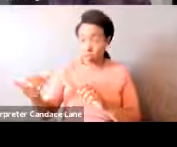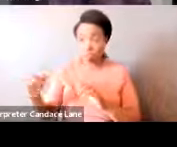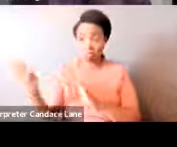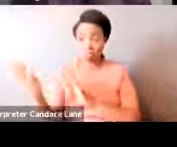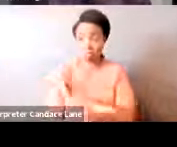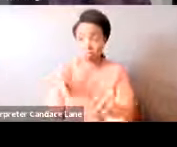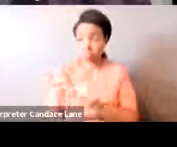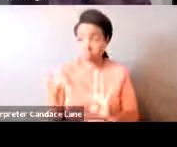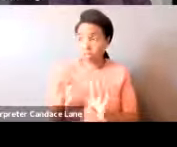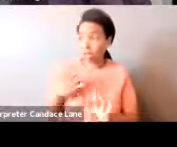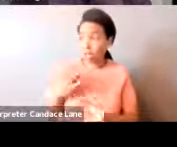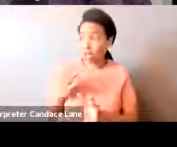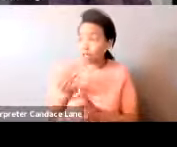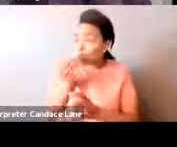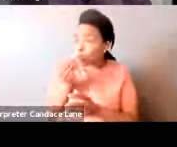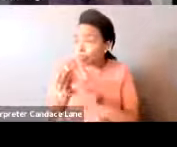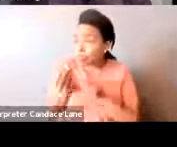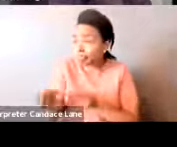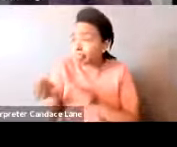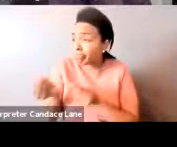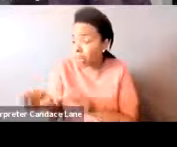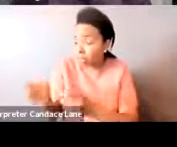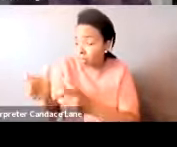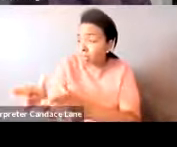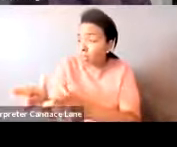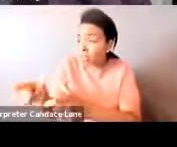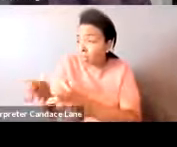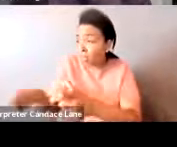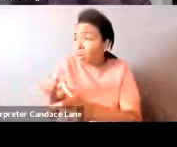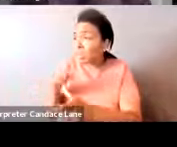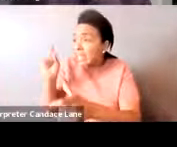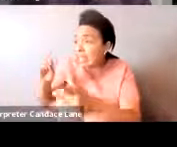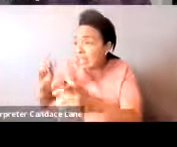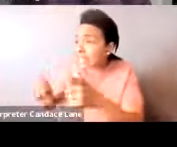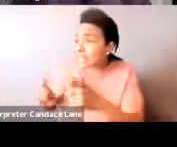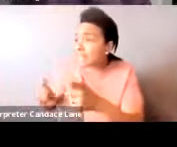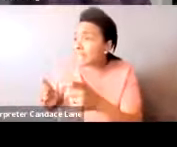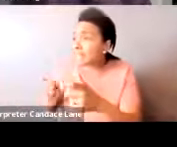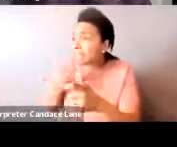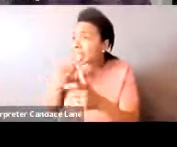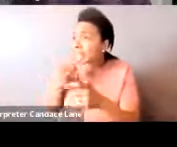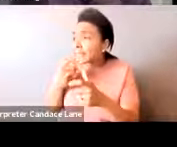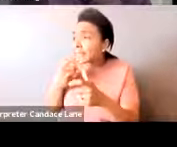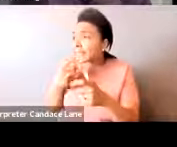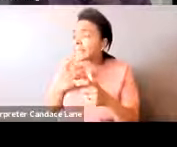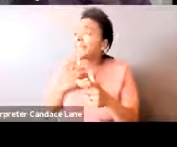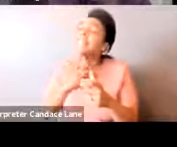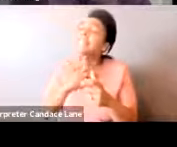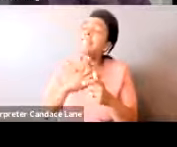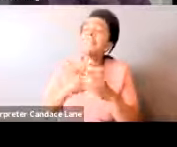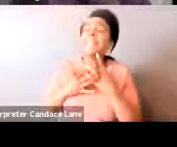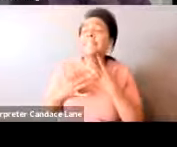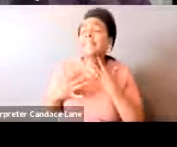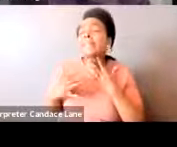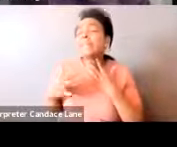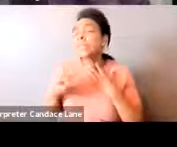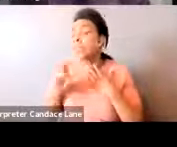food and water left for desperados, the men, women, children stumbling